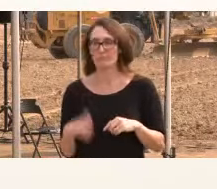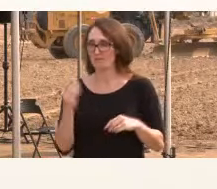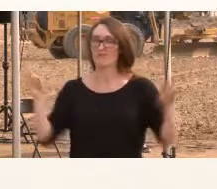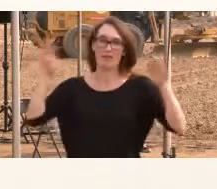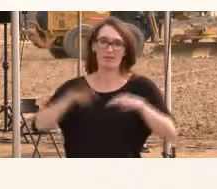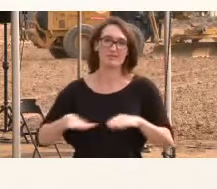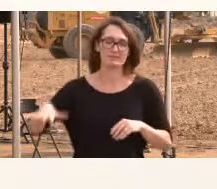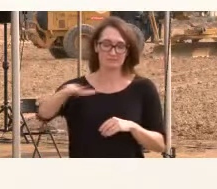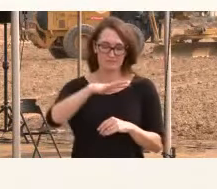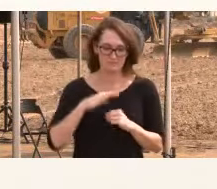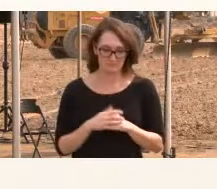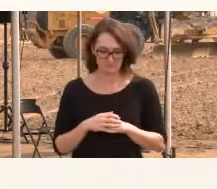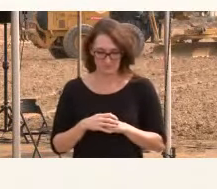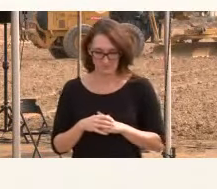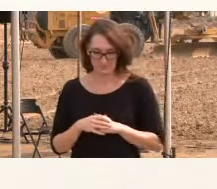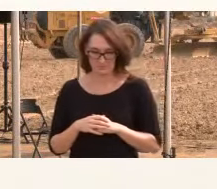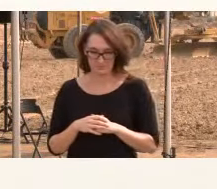valley.